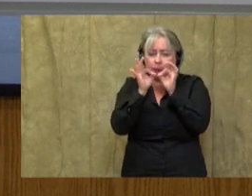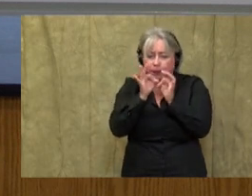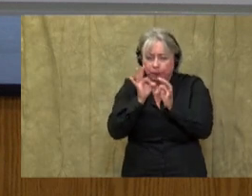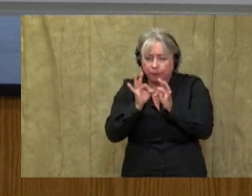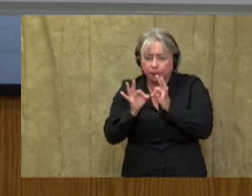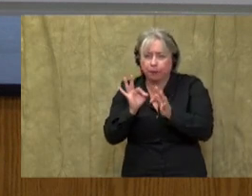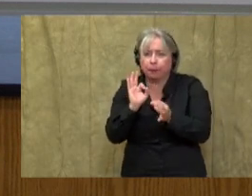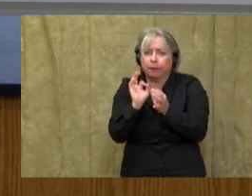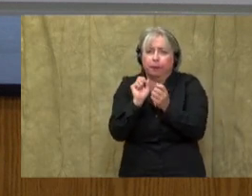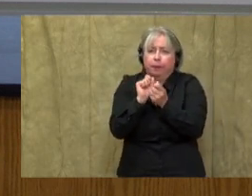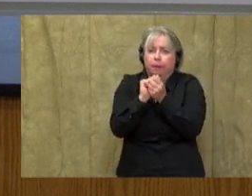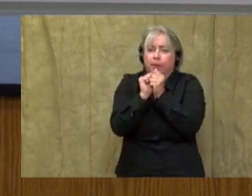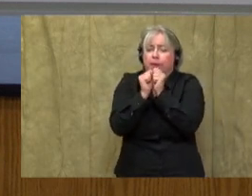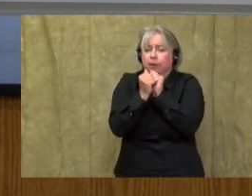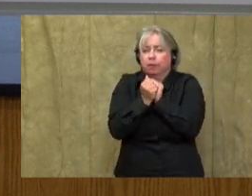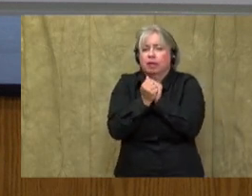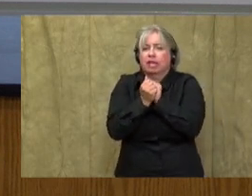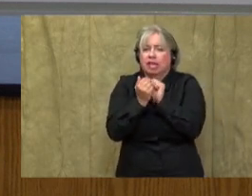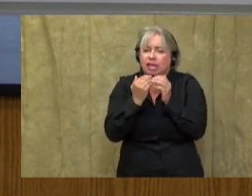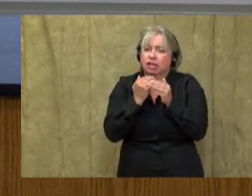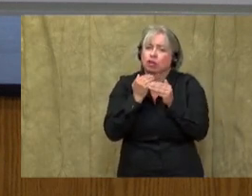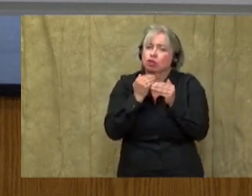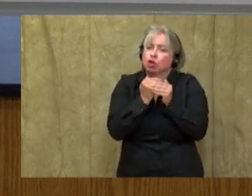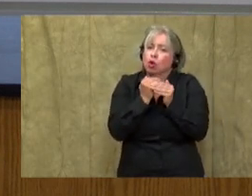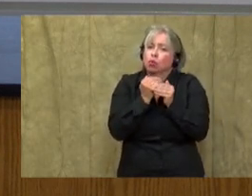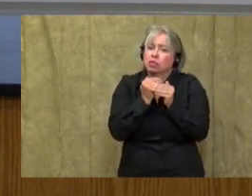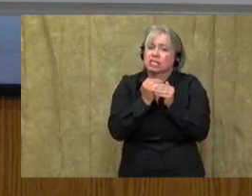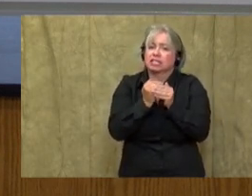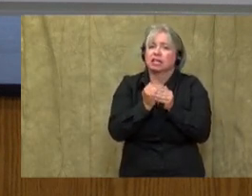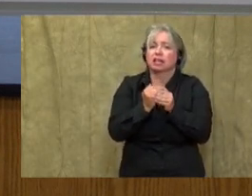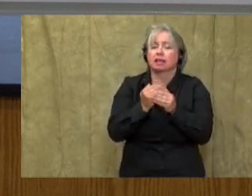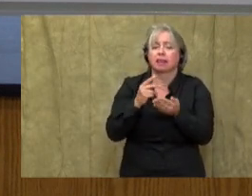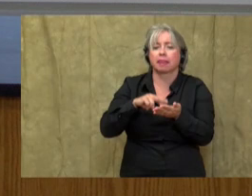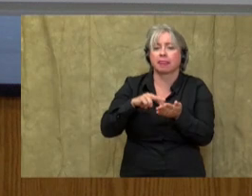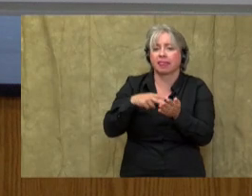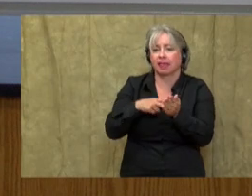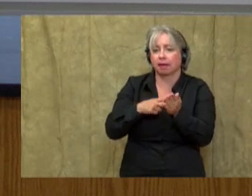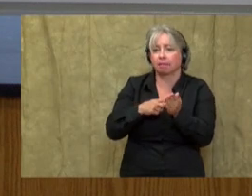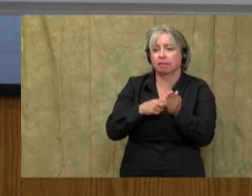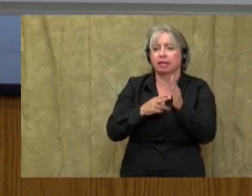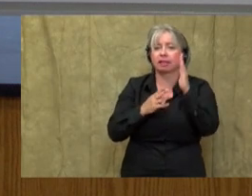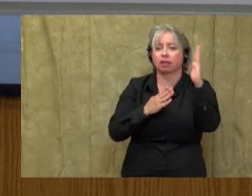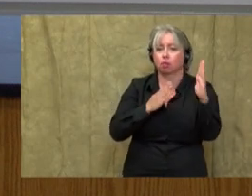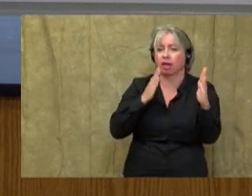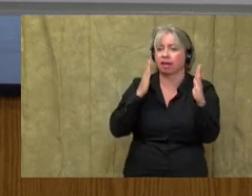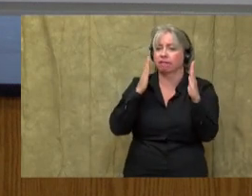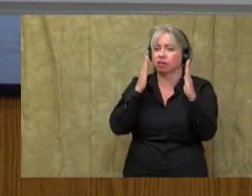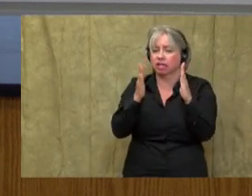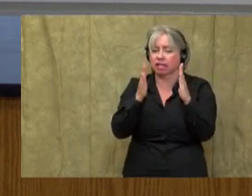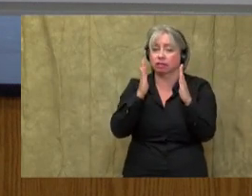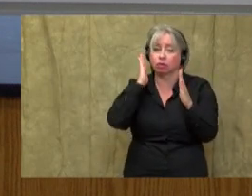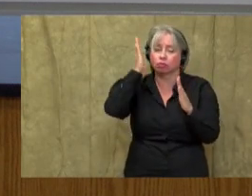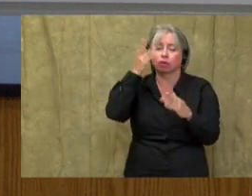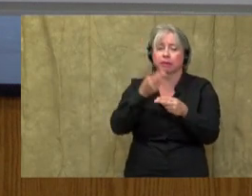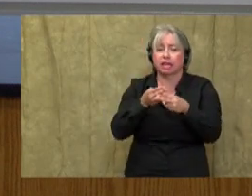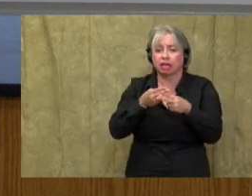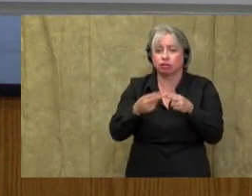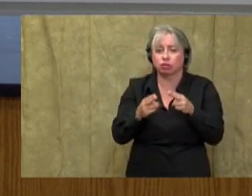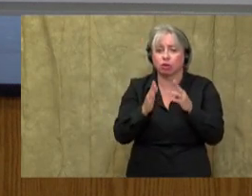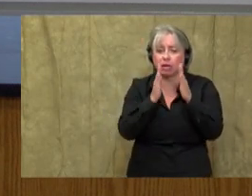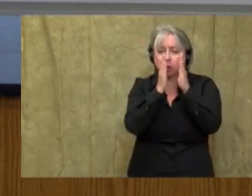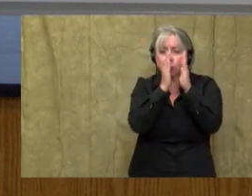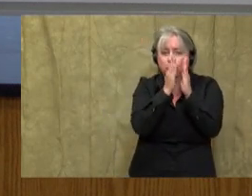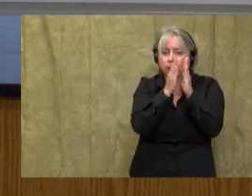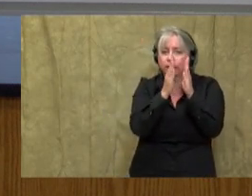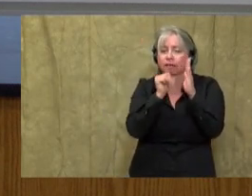by my doorway closer together. That means my wavelength is actually going to be shorter. Now, if I